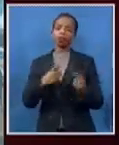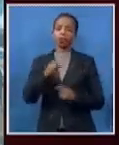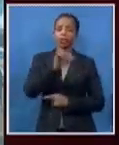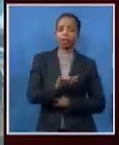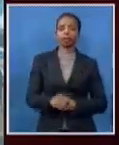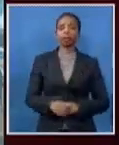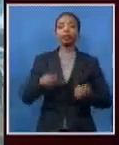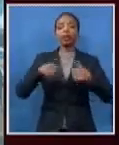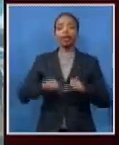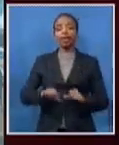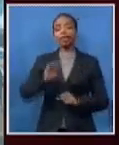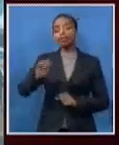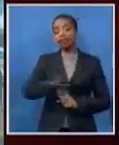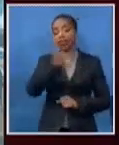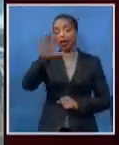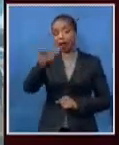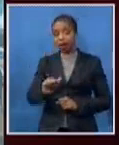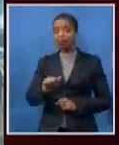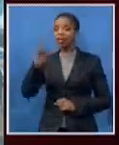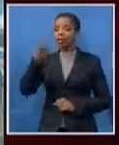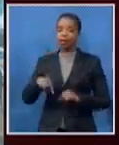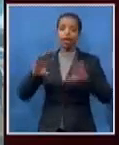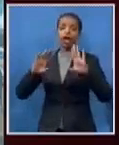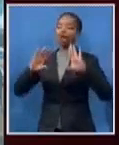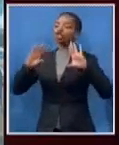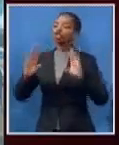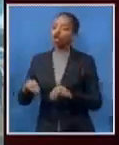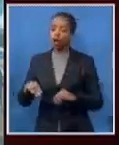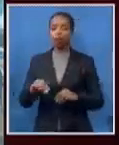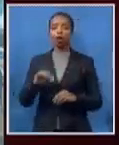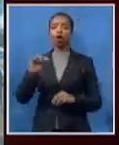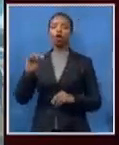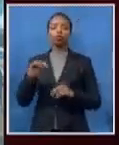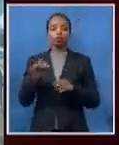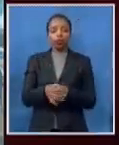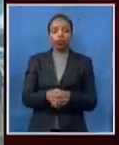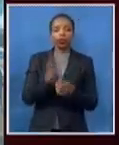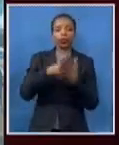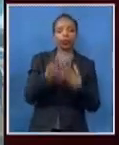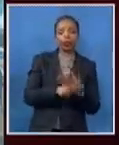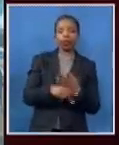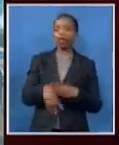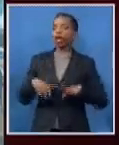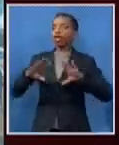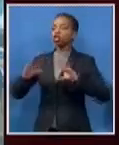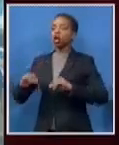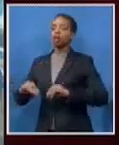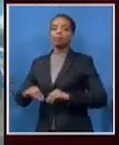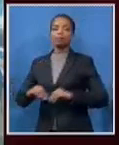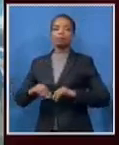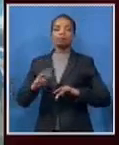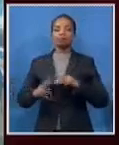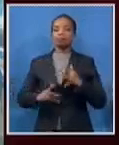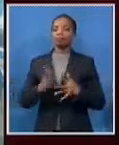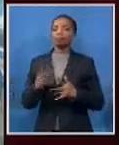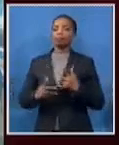tweaking. We must stop small projects. We must stop thinking that we can deal with the